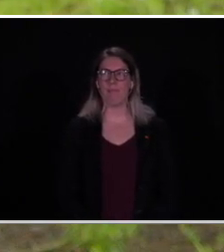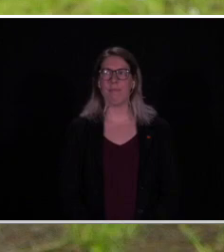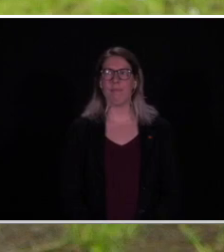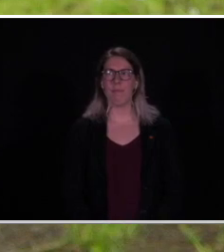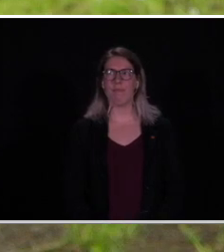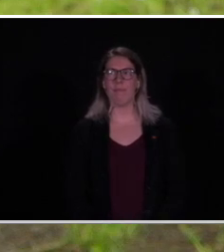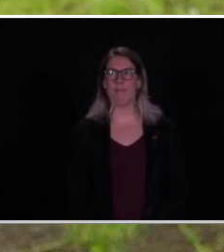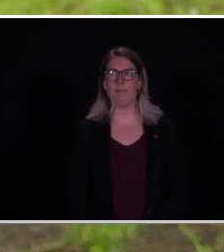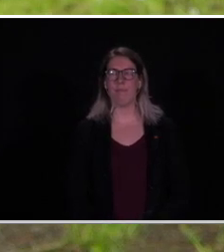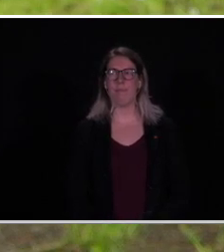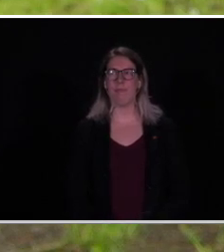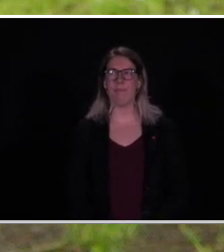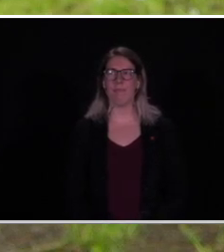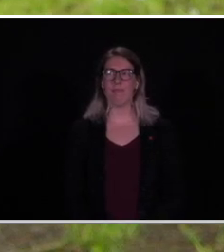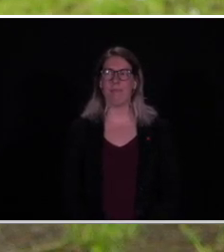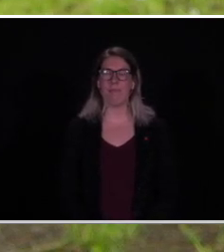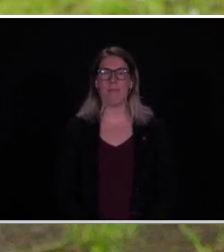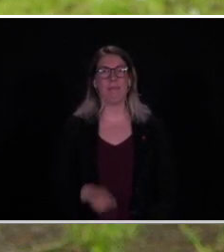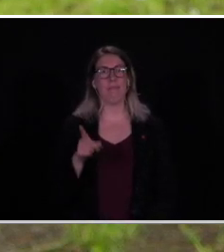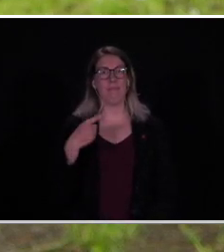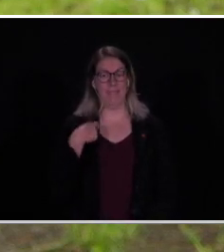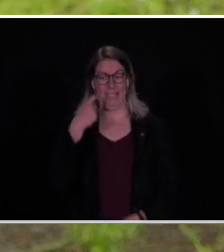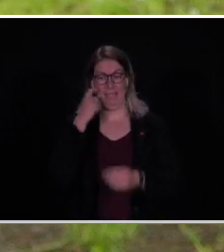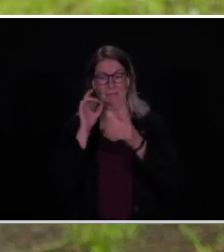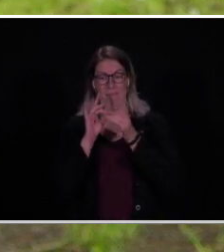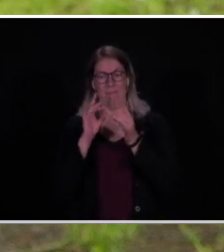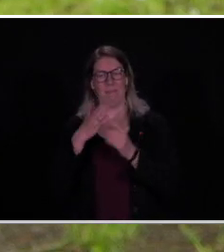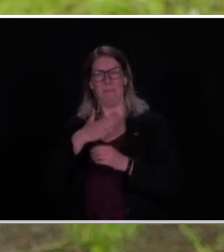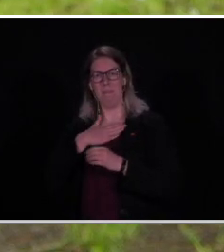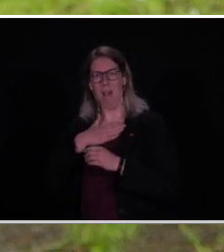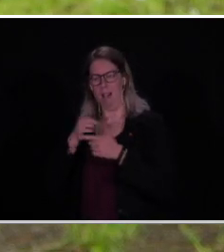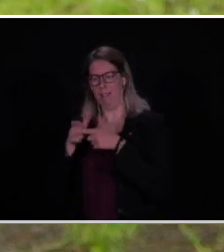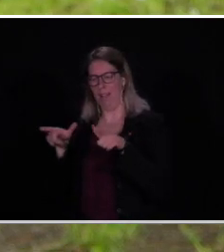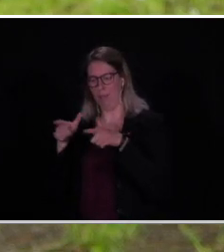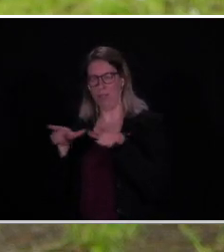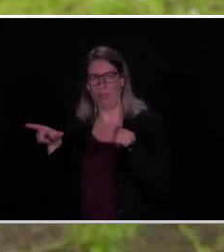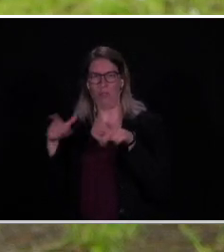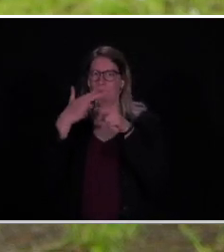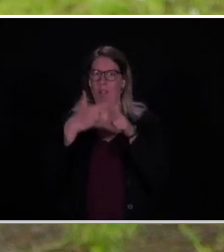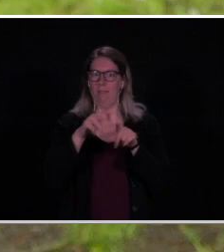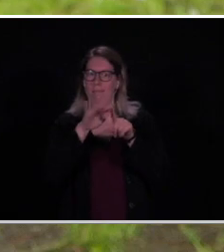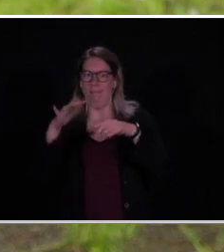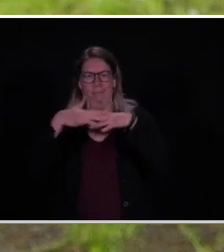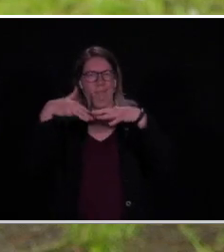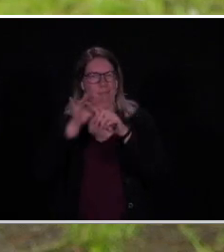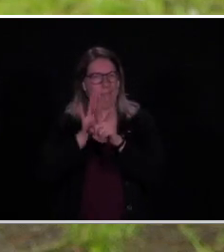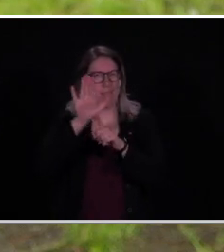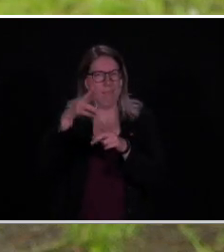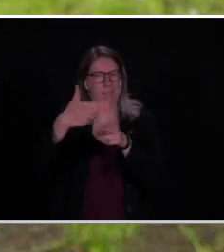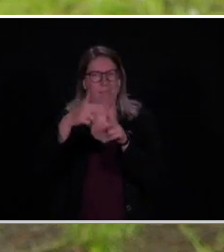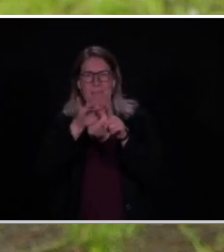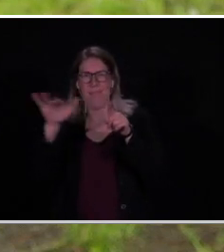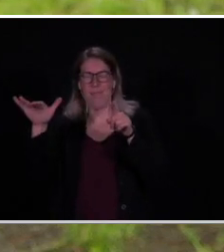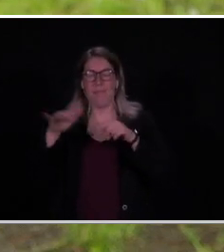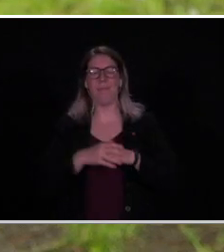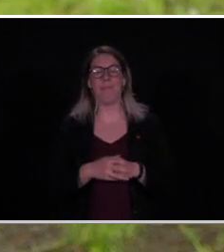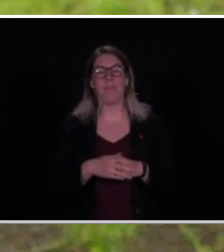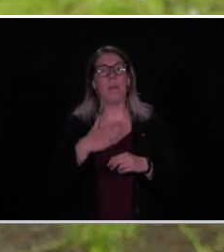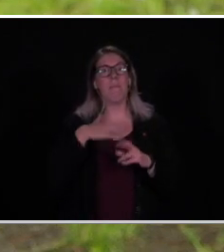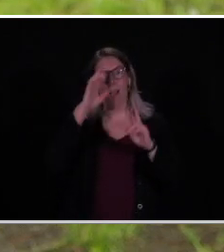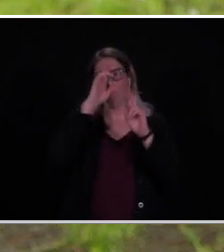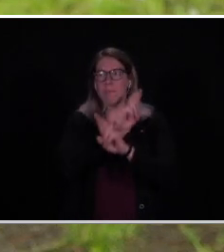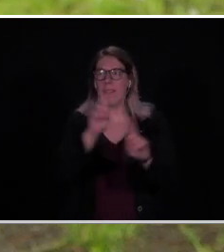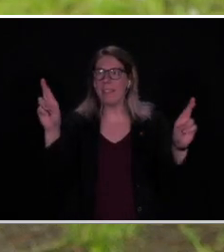slaututh tamath. So, what I said to you in my language called hunkamitnam or downriver halkamelum, my respected